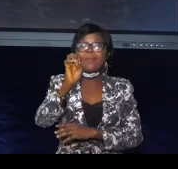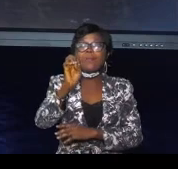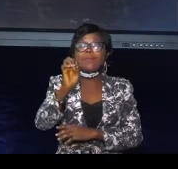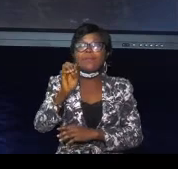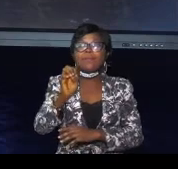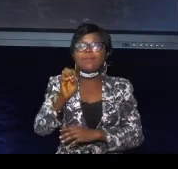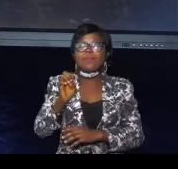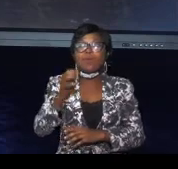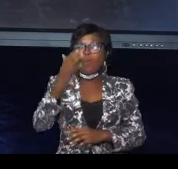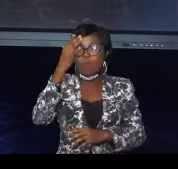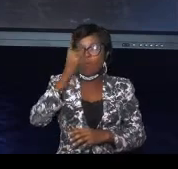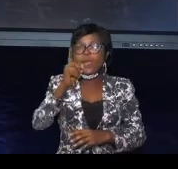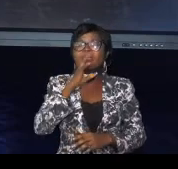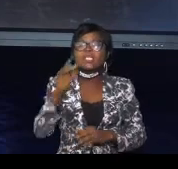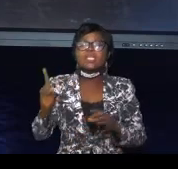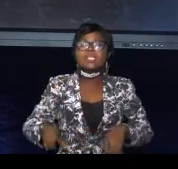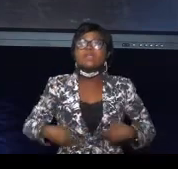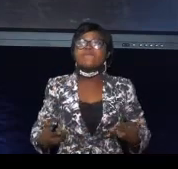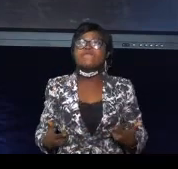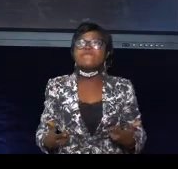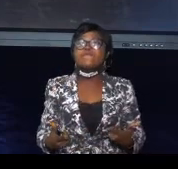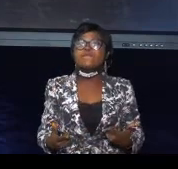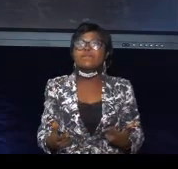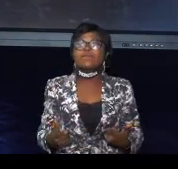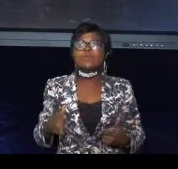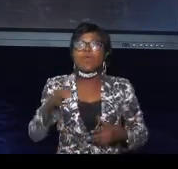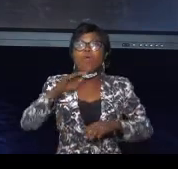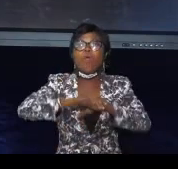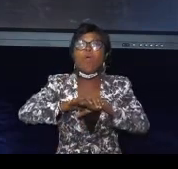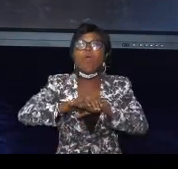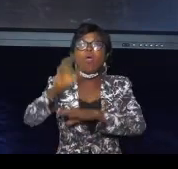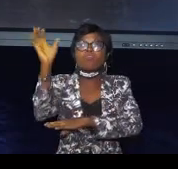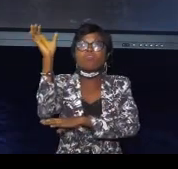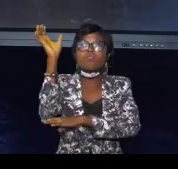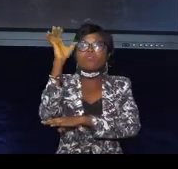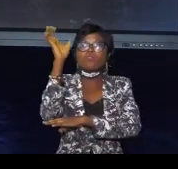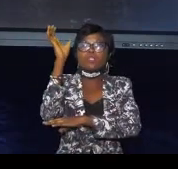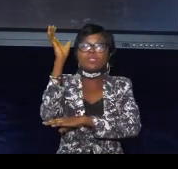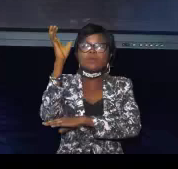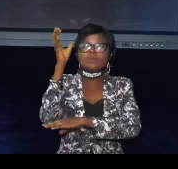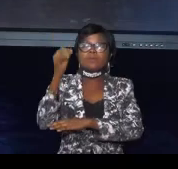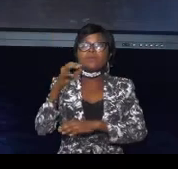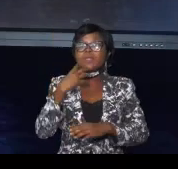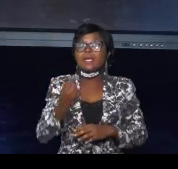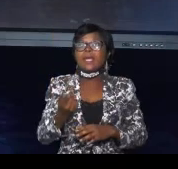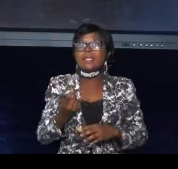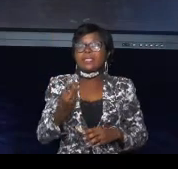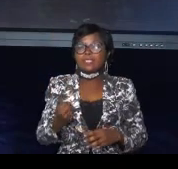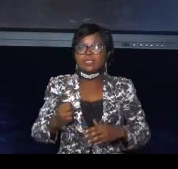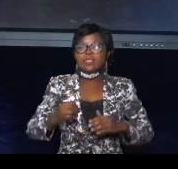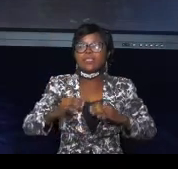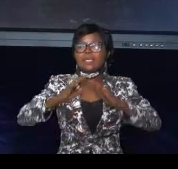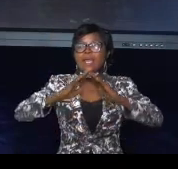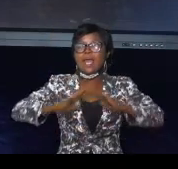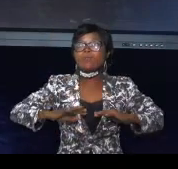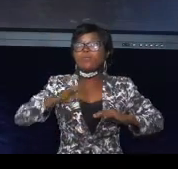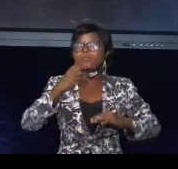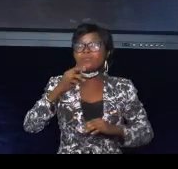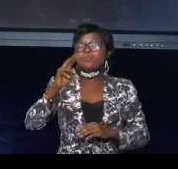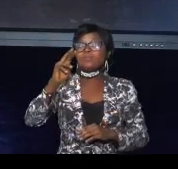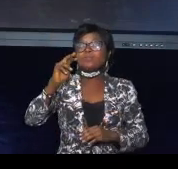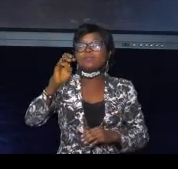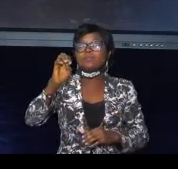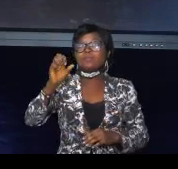ape. Where does it live? It lives on the tree, in the nest. It's called